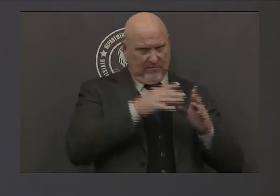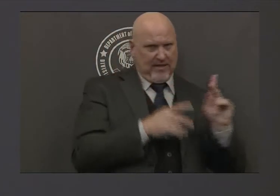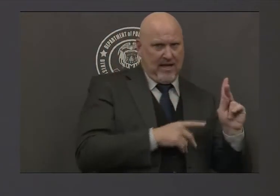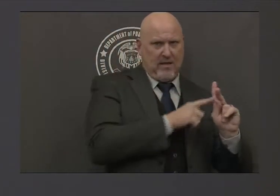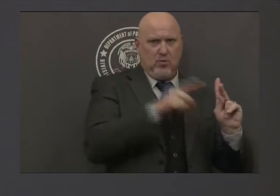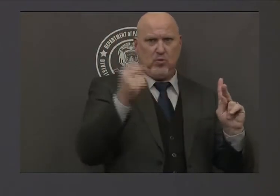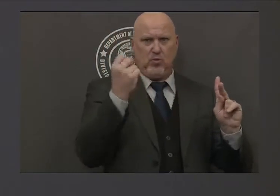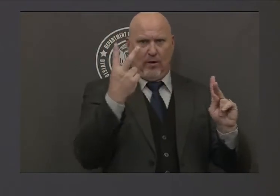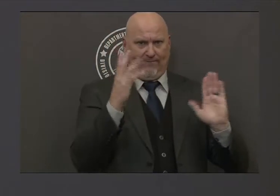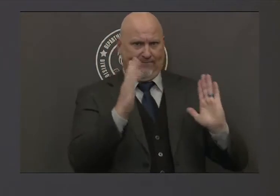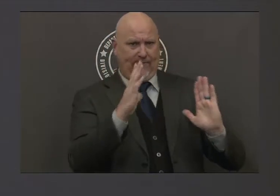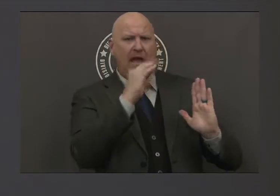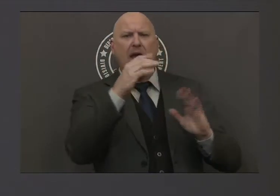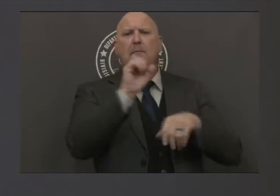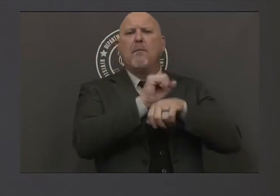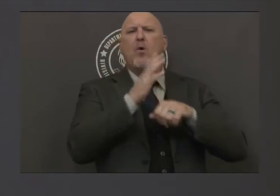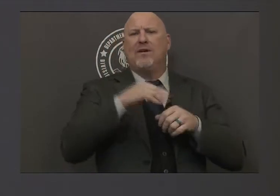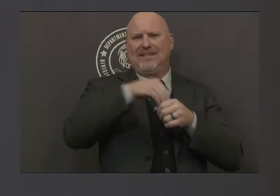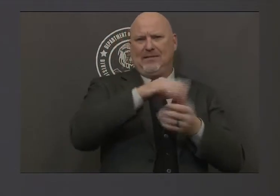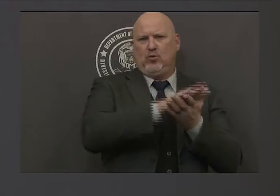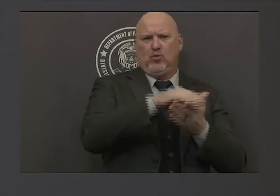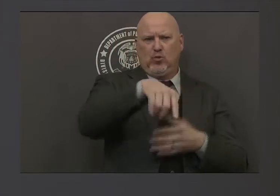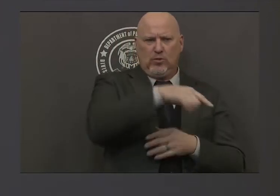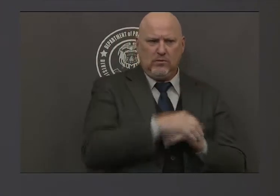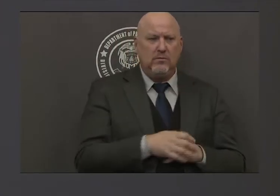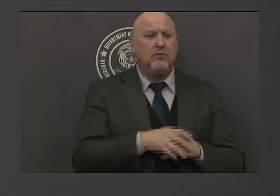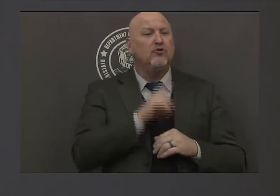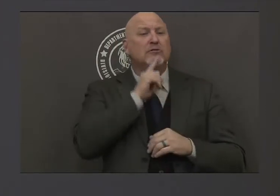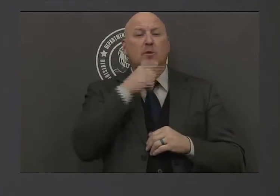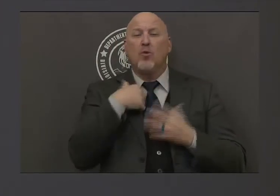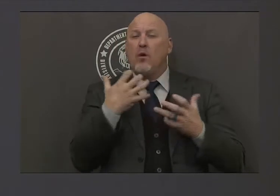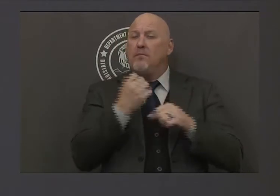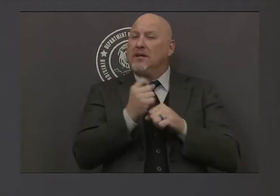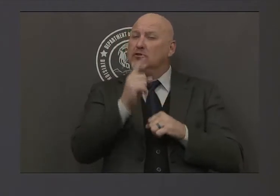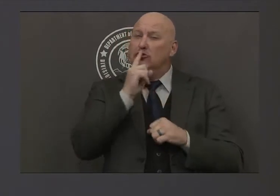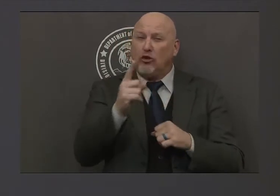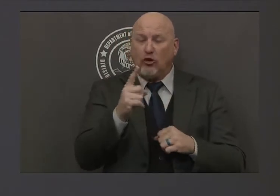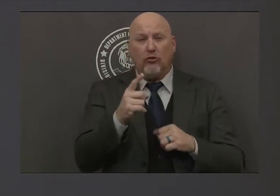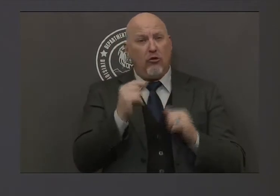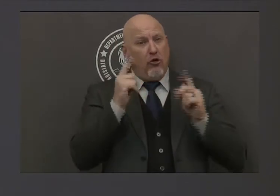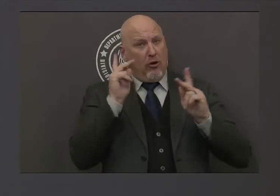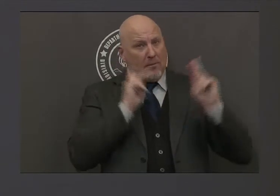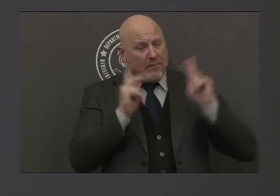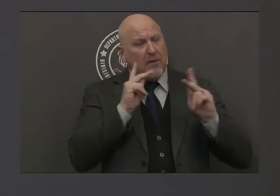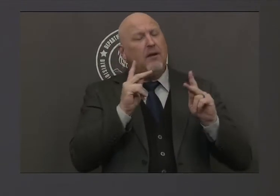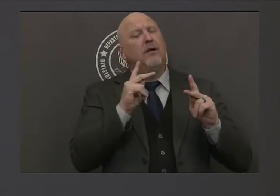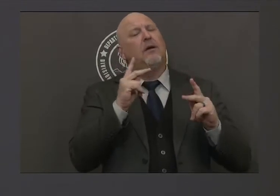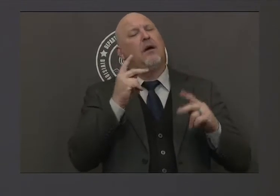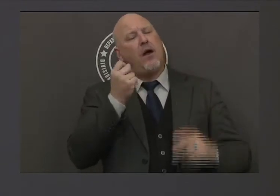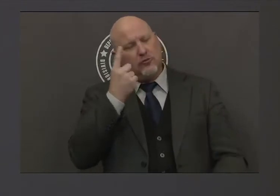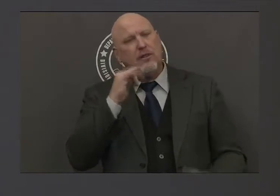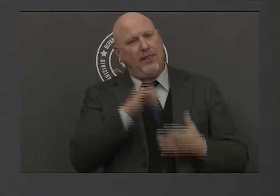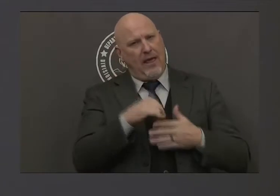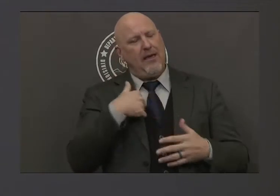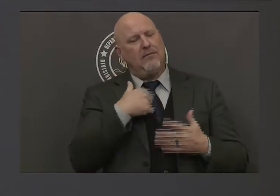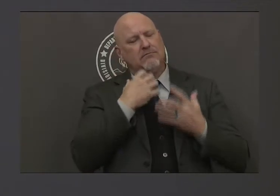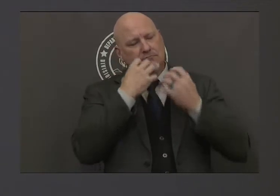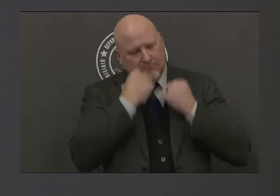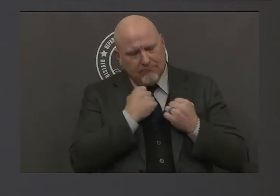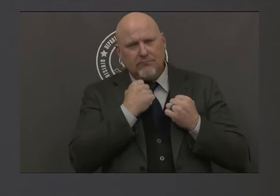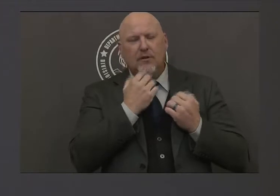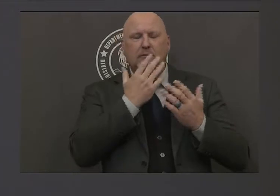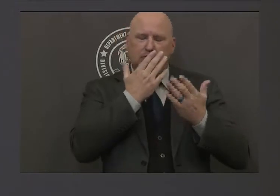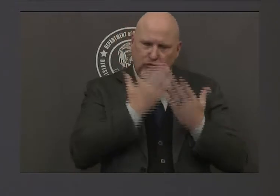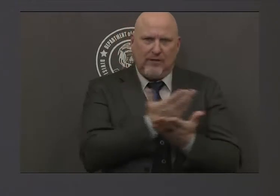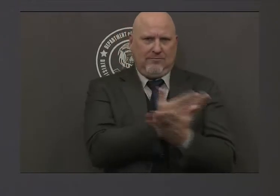I express my appreciation, particularly to the UEA, for helping us come together on this issue.